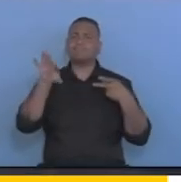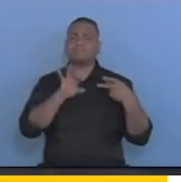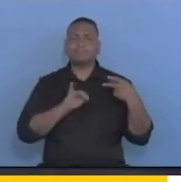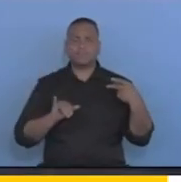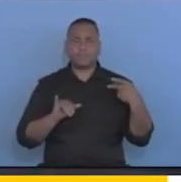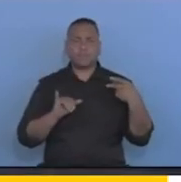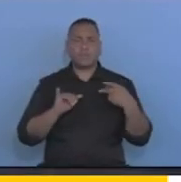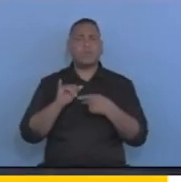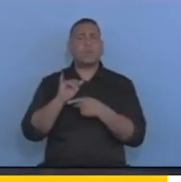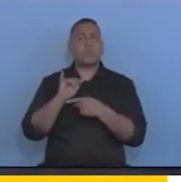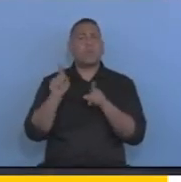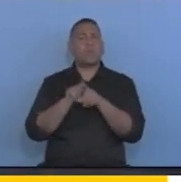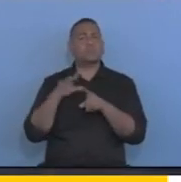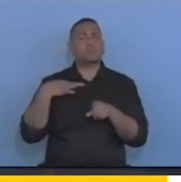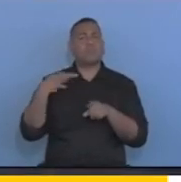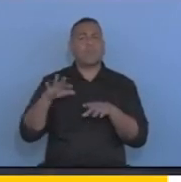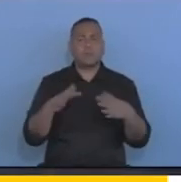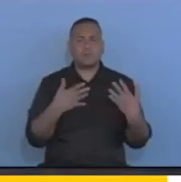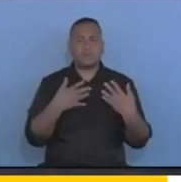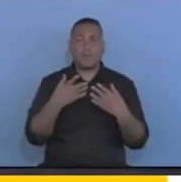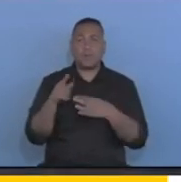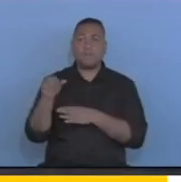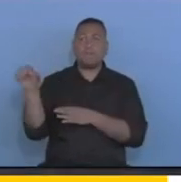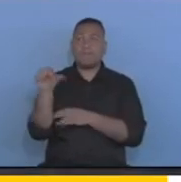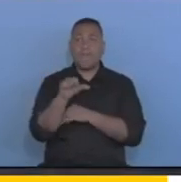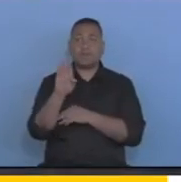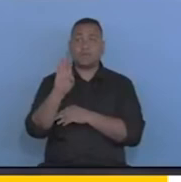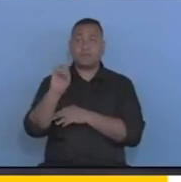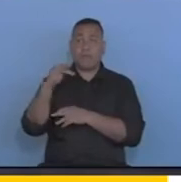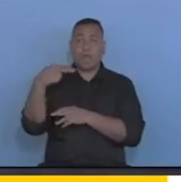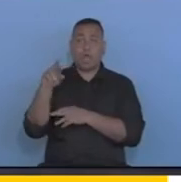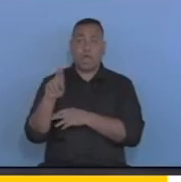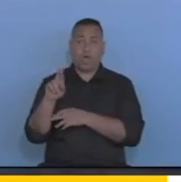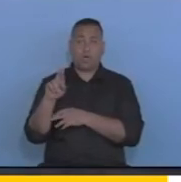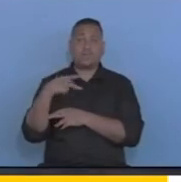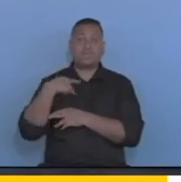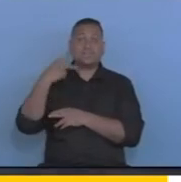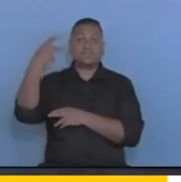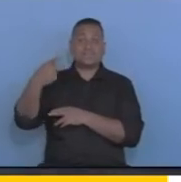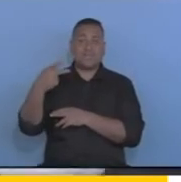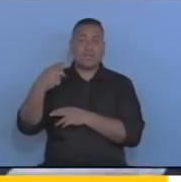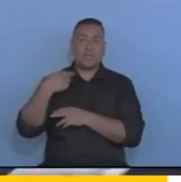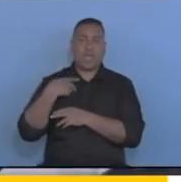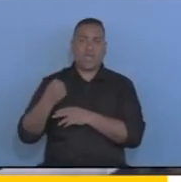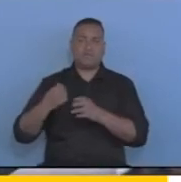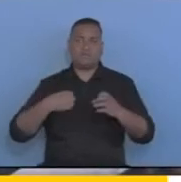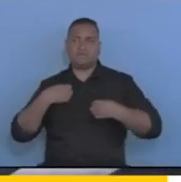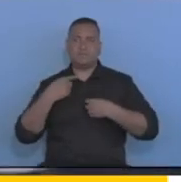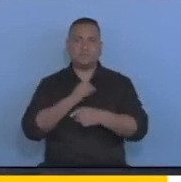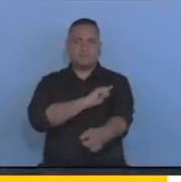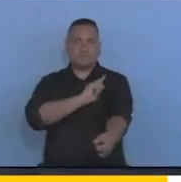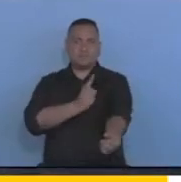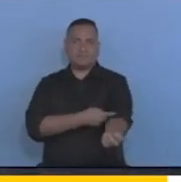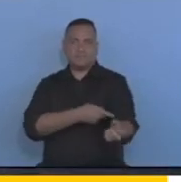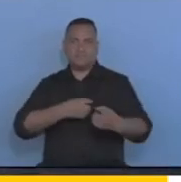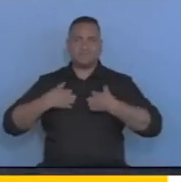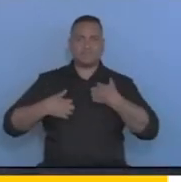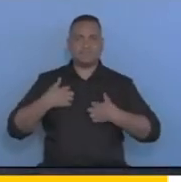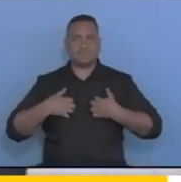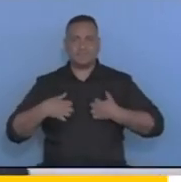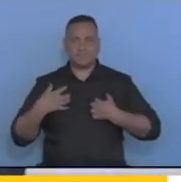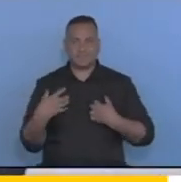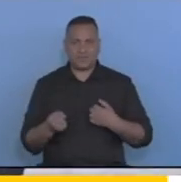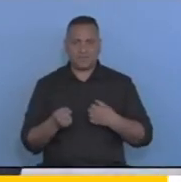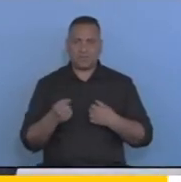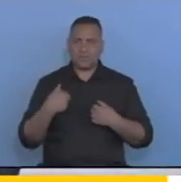Specifically through the Belhar campus, because it's the second one that we visited. There is an energy here. There's a creative energy here. You can